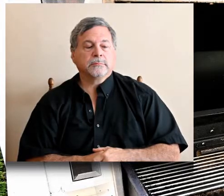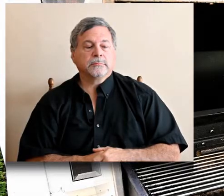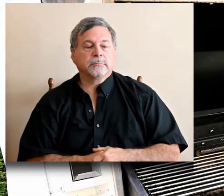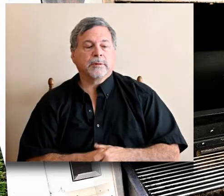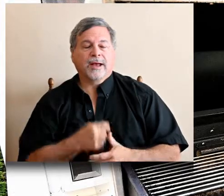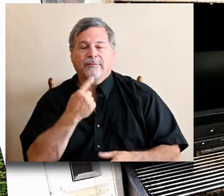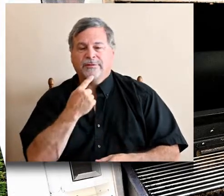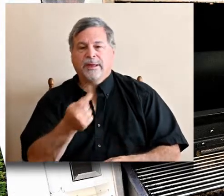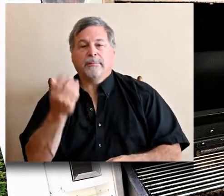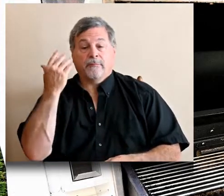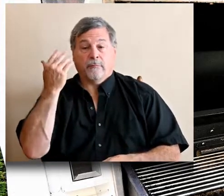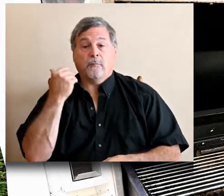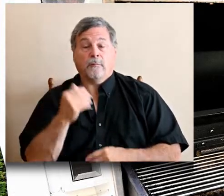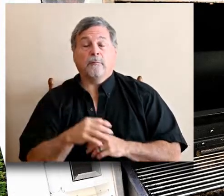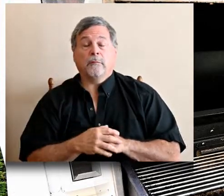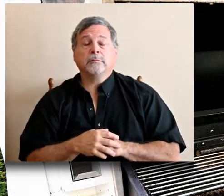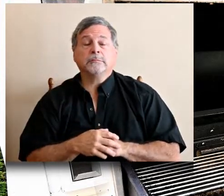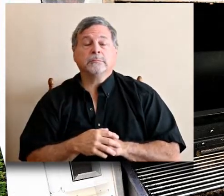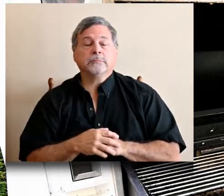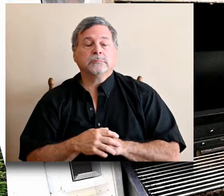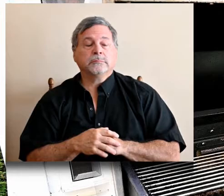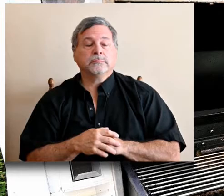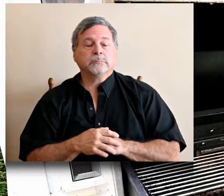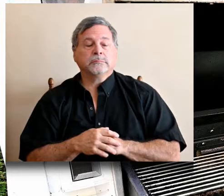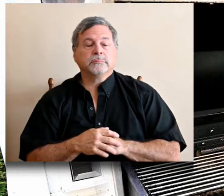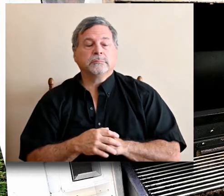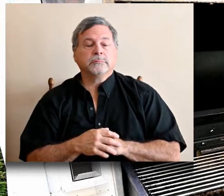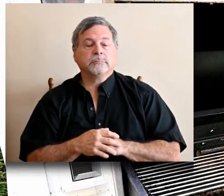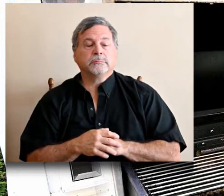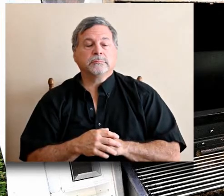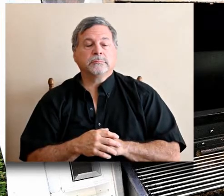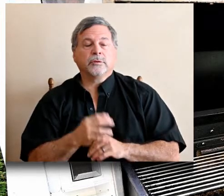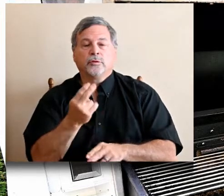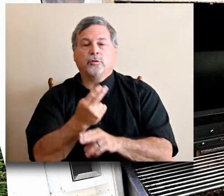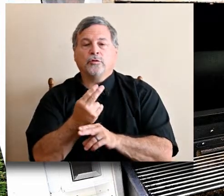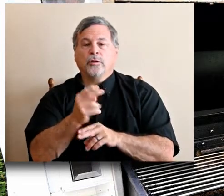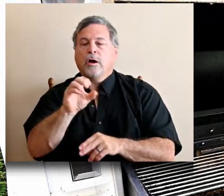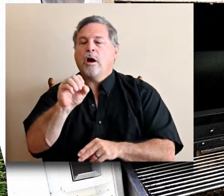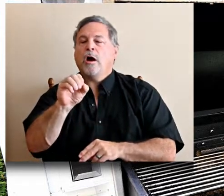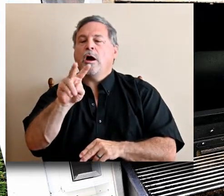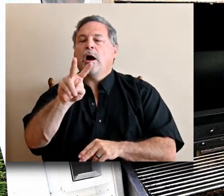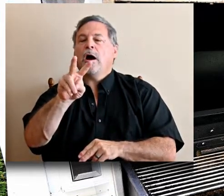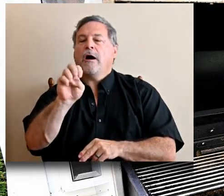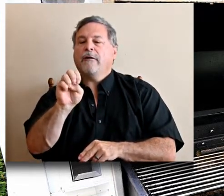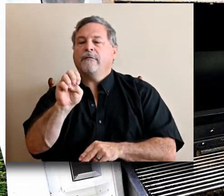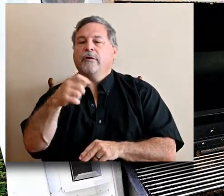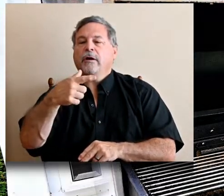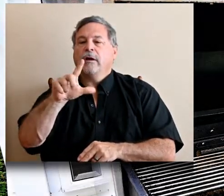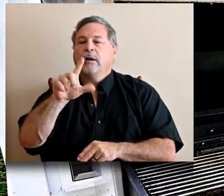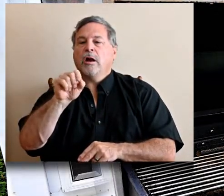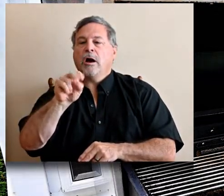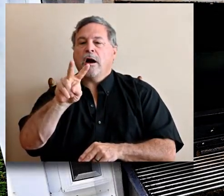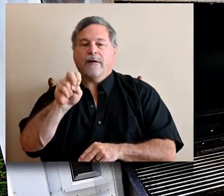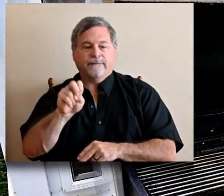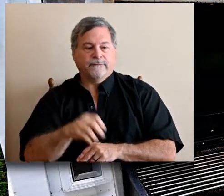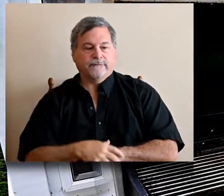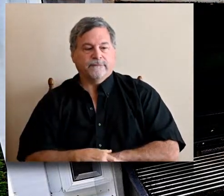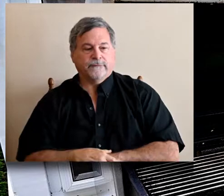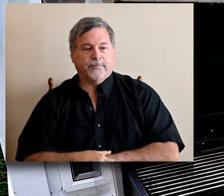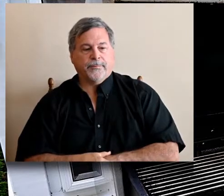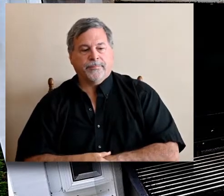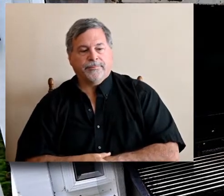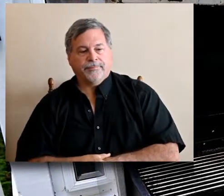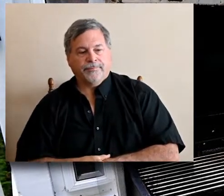So as I've said in some of my other videos, I use an UV glove. The